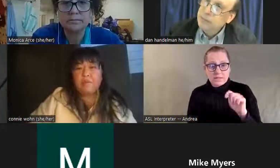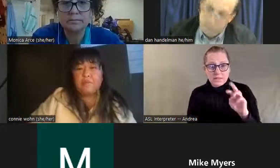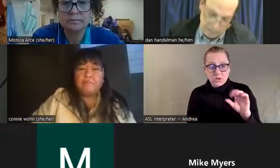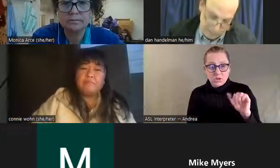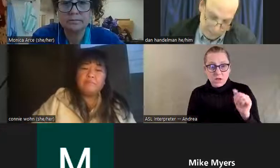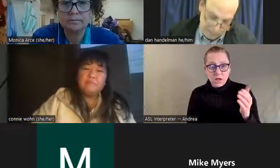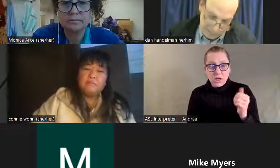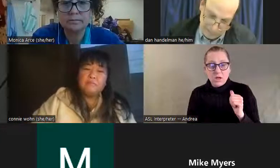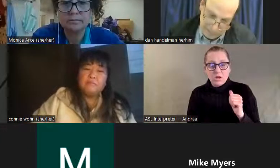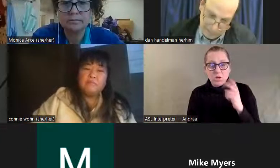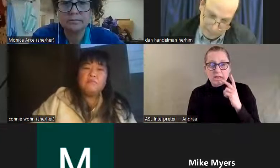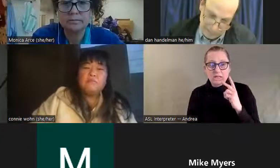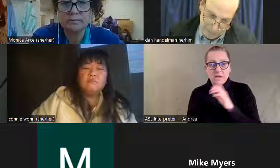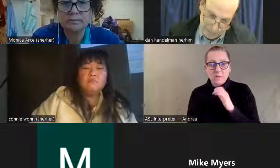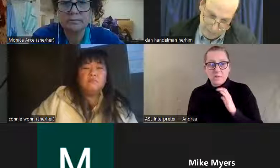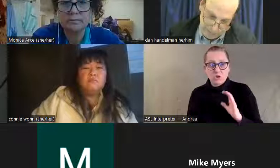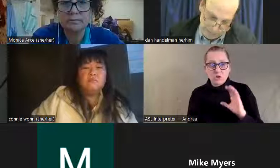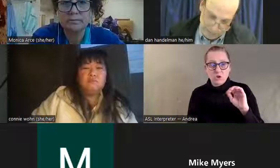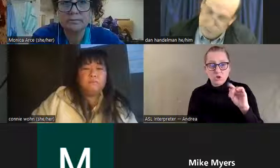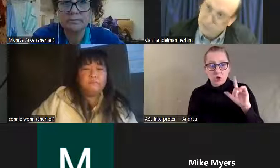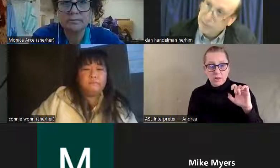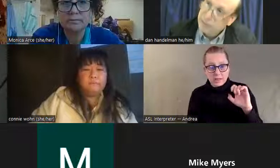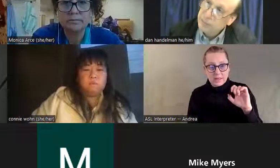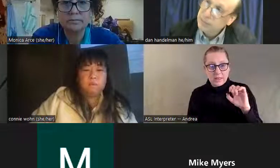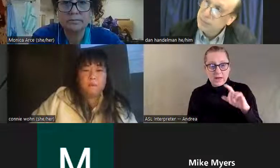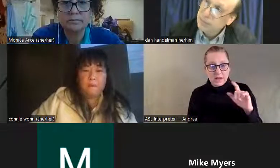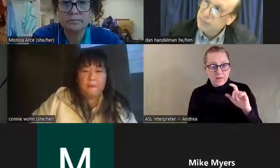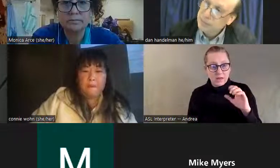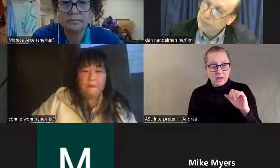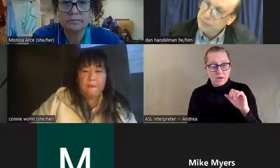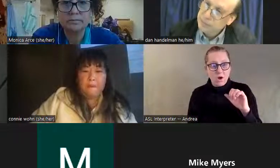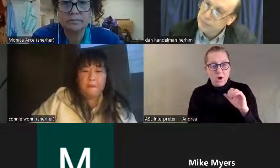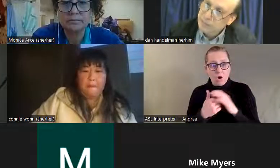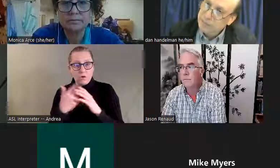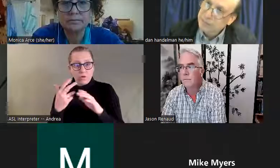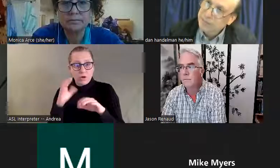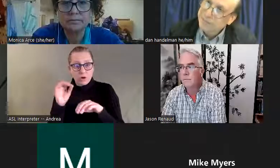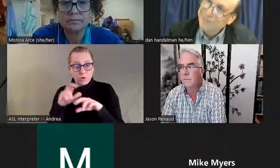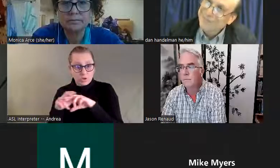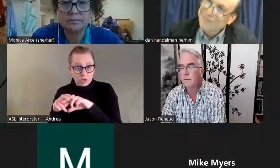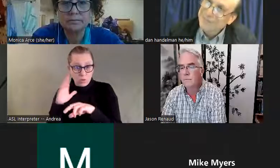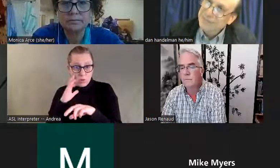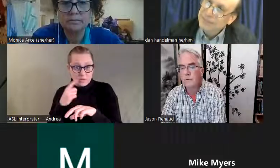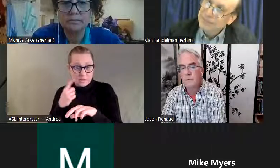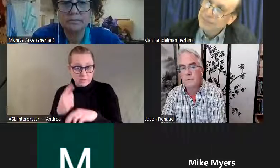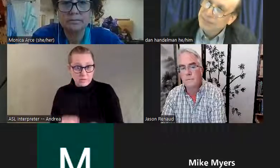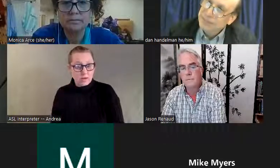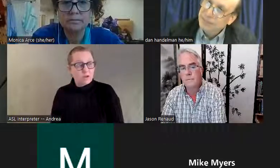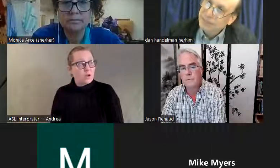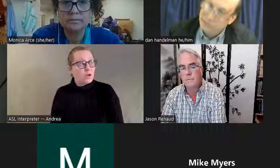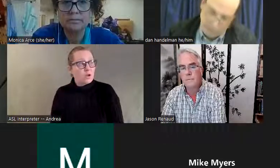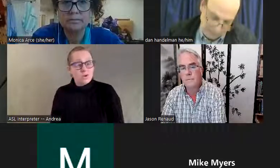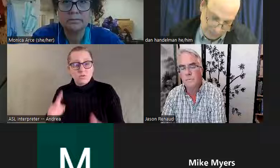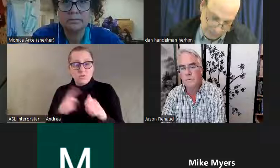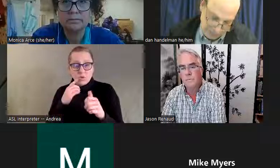that Commissioner Charlie and then the all three co-chairs want to say something. So first I'll ask